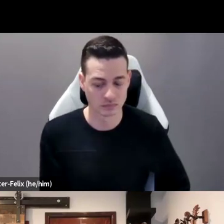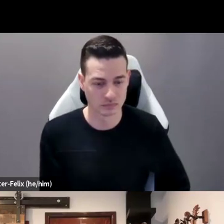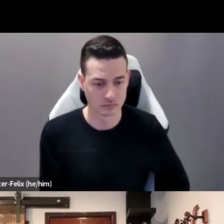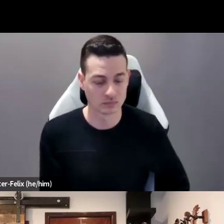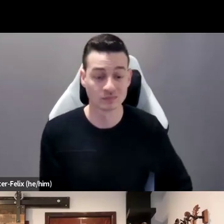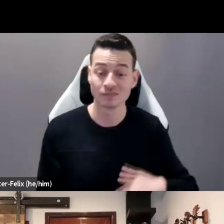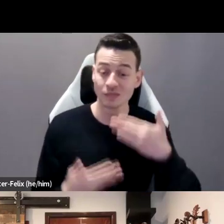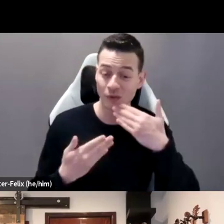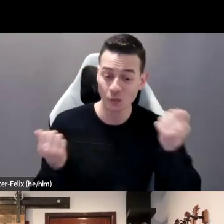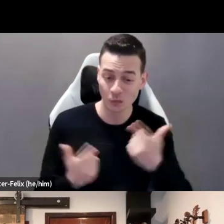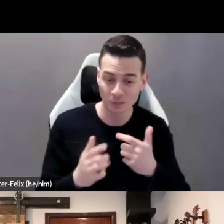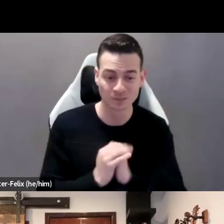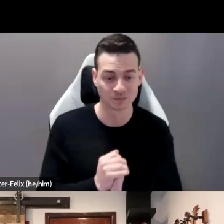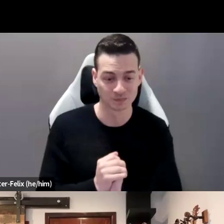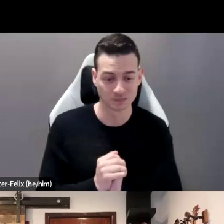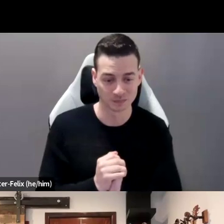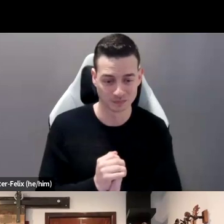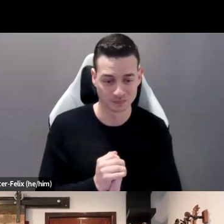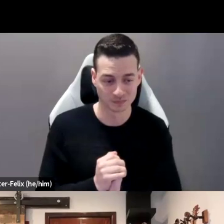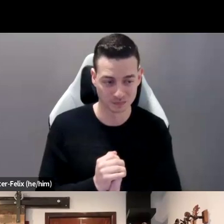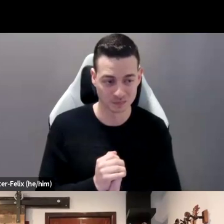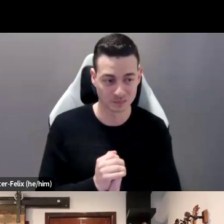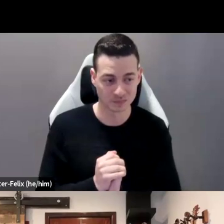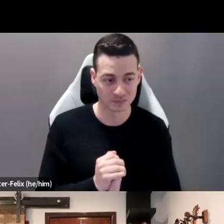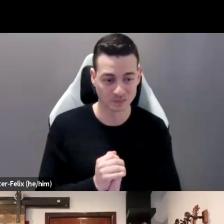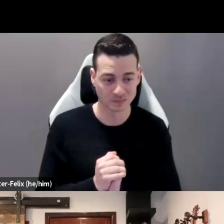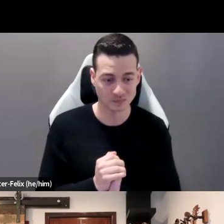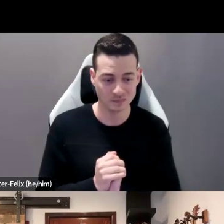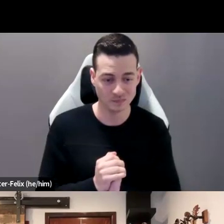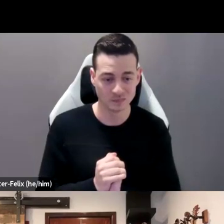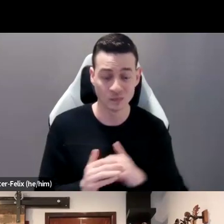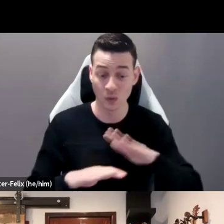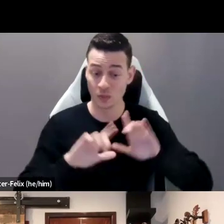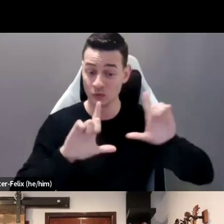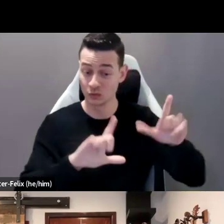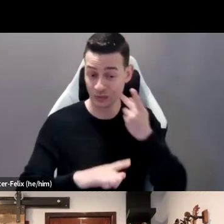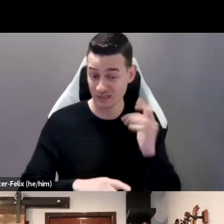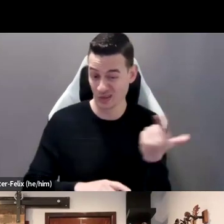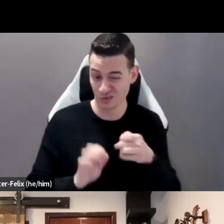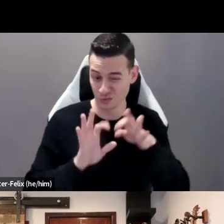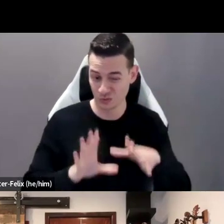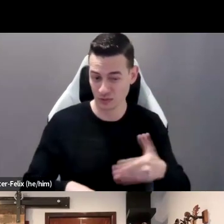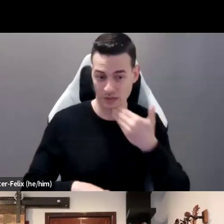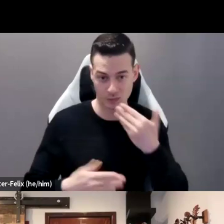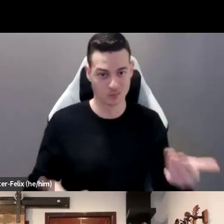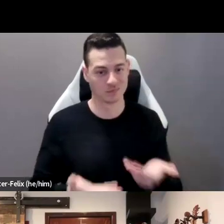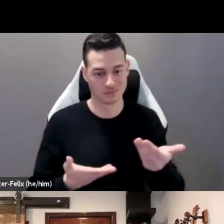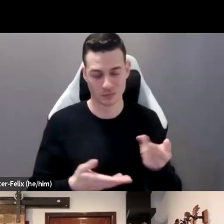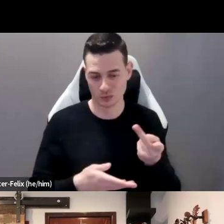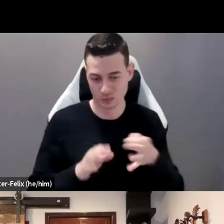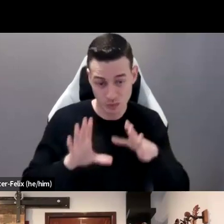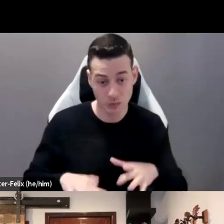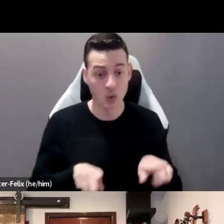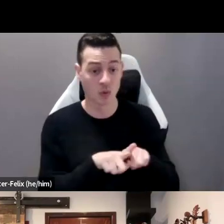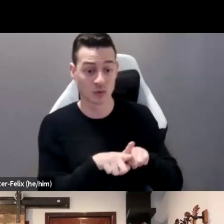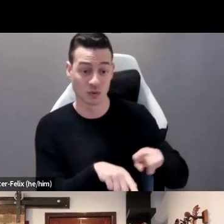Once more, welcome everybody. On the screen, you can see our ASL interpreters. Thank you so much for being here today. And also